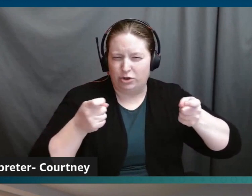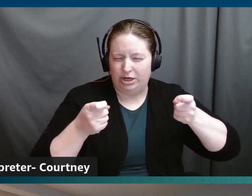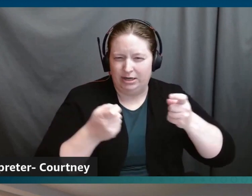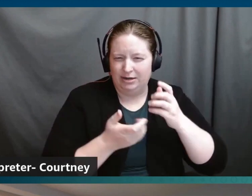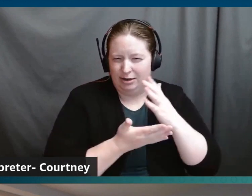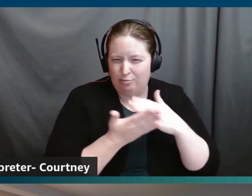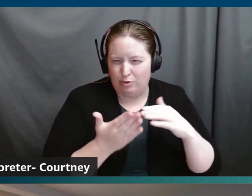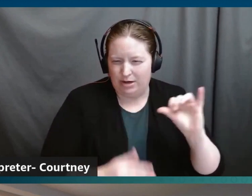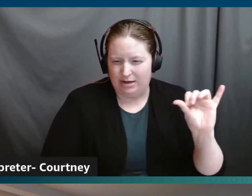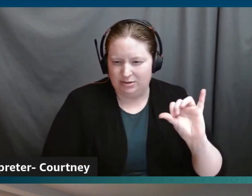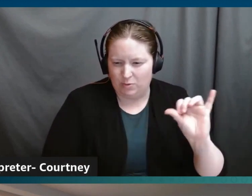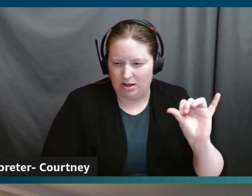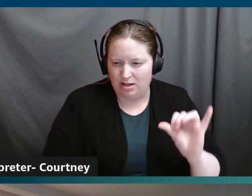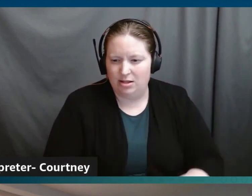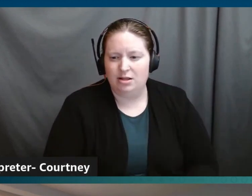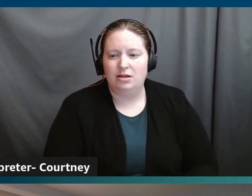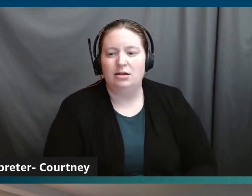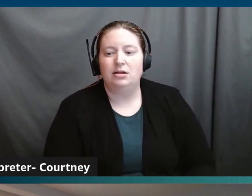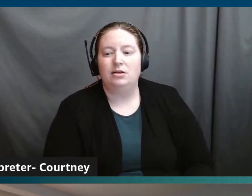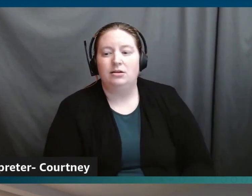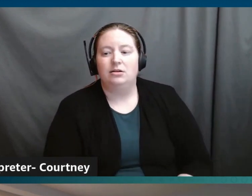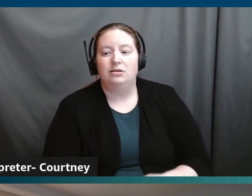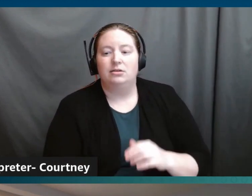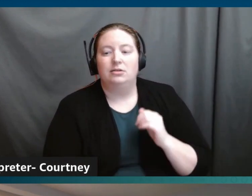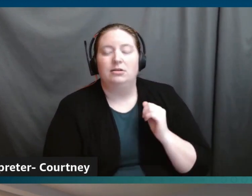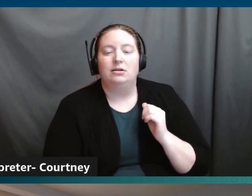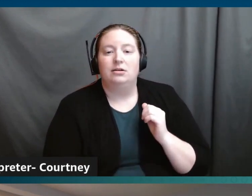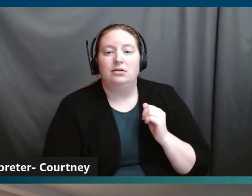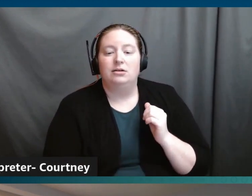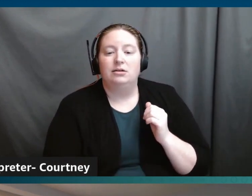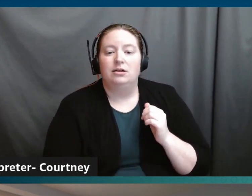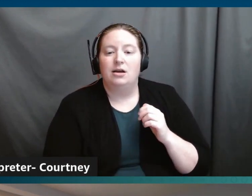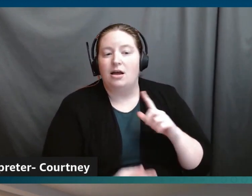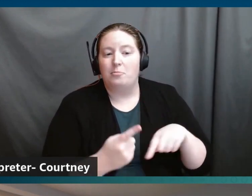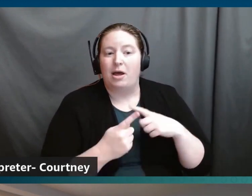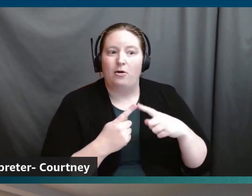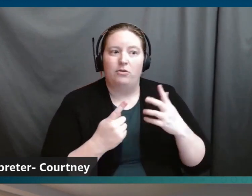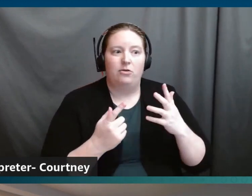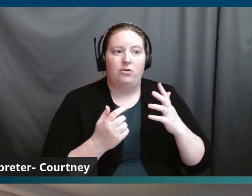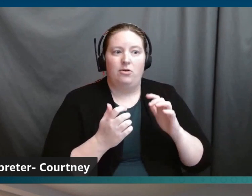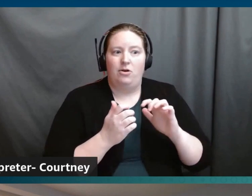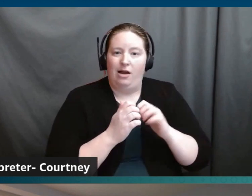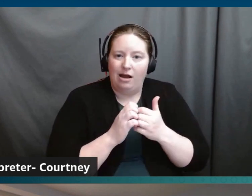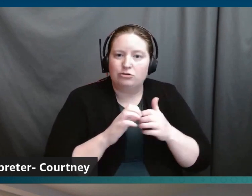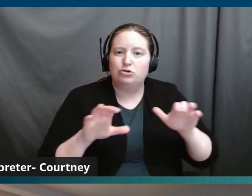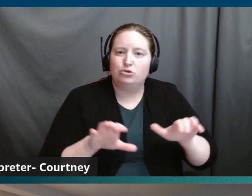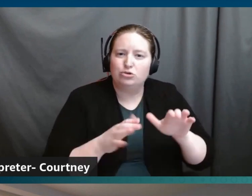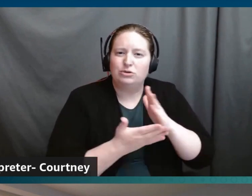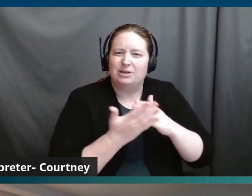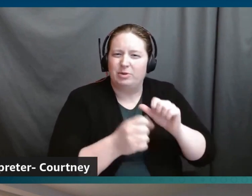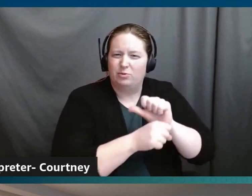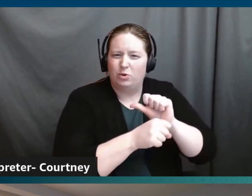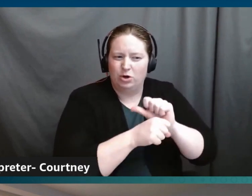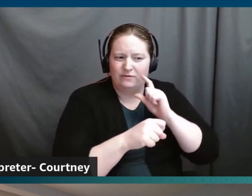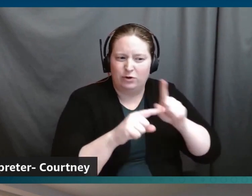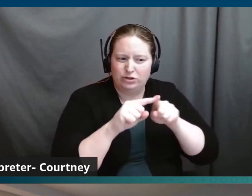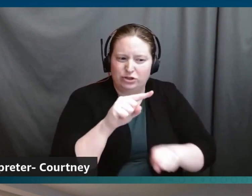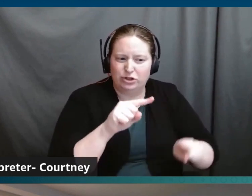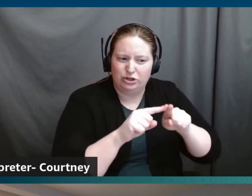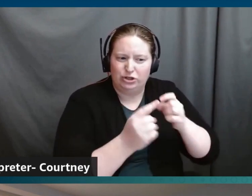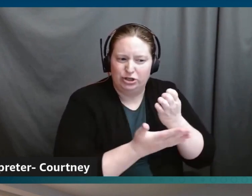to the reason or rationale about trying to do some of the work in the circular economy. Maybe you could touch on a little bit of that as